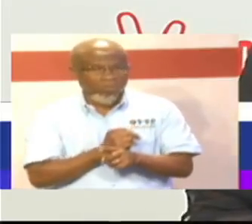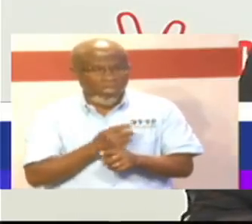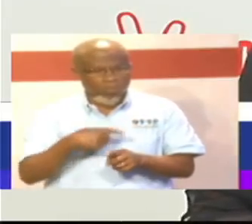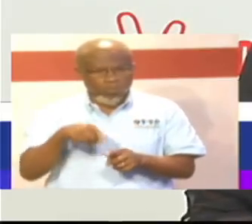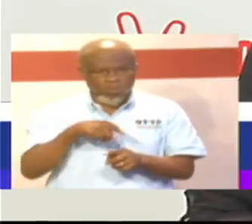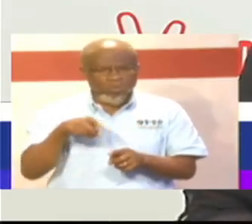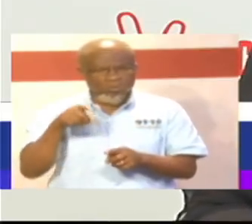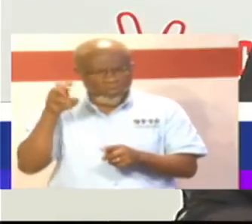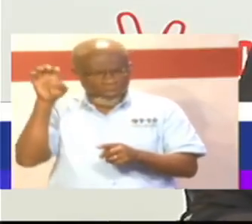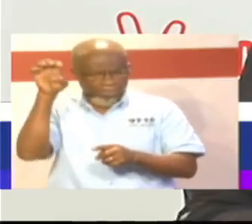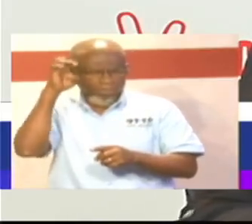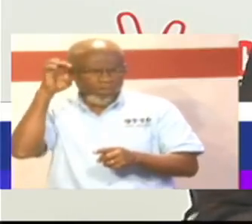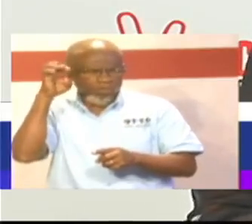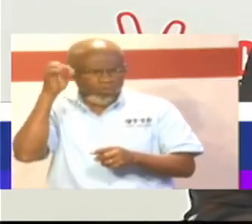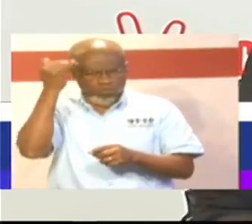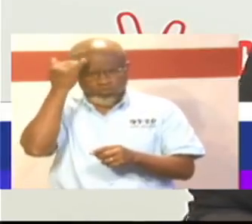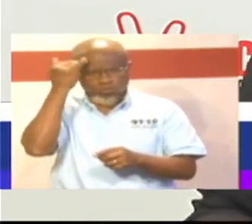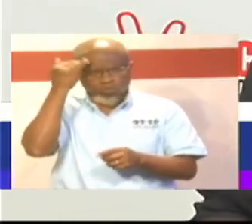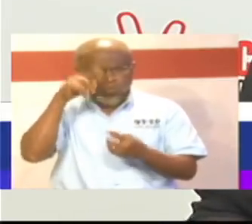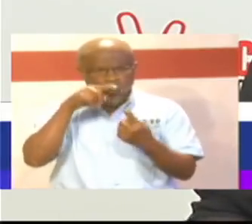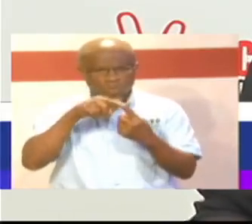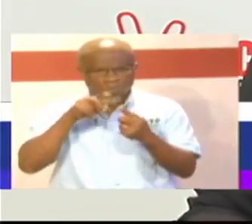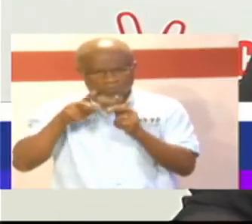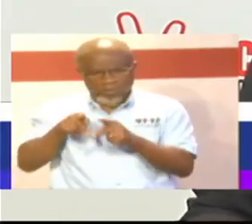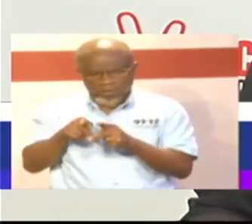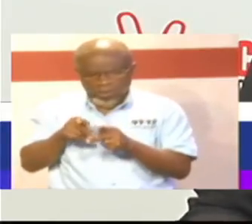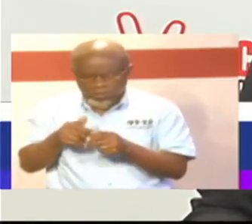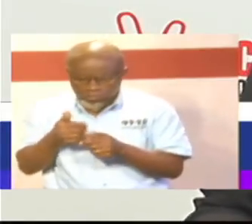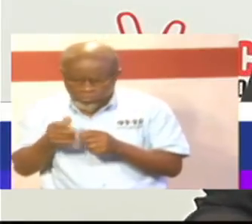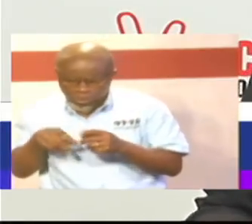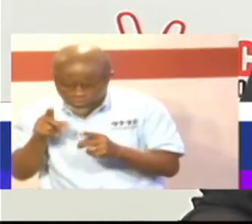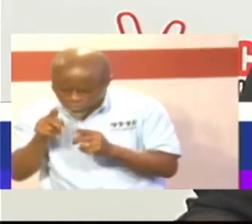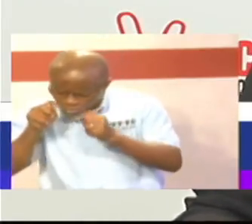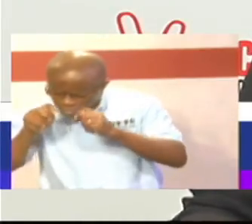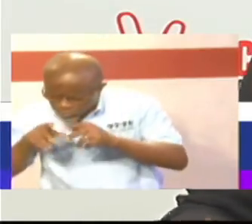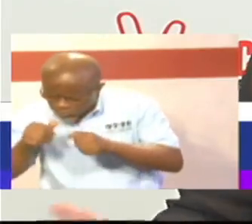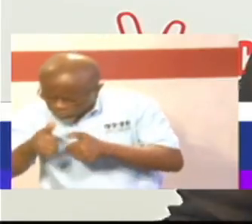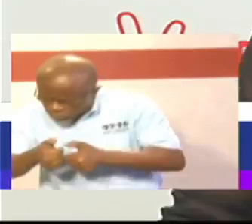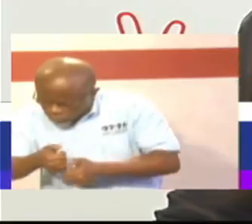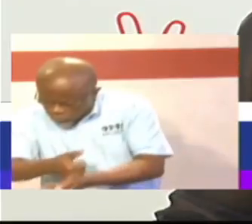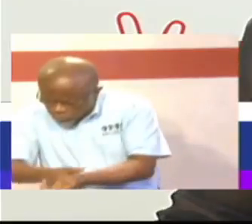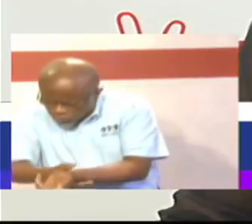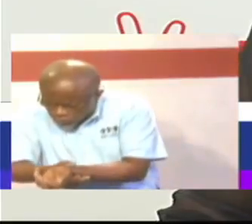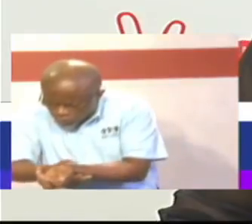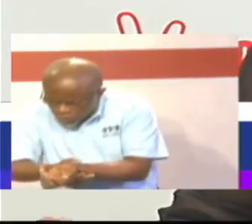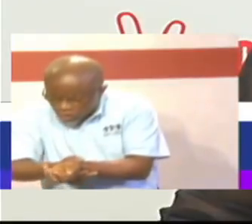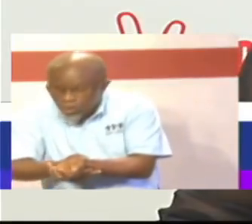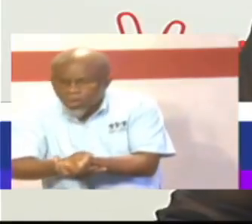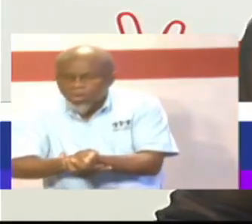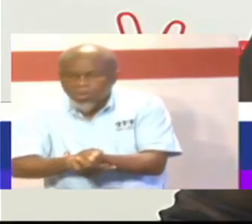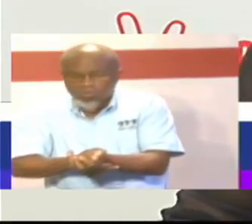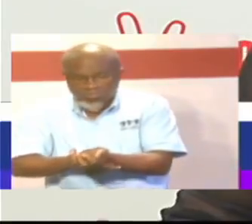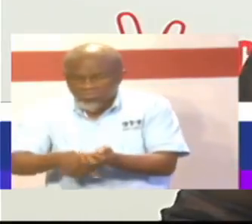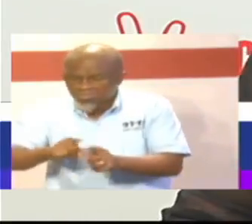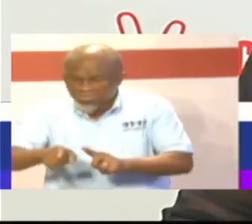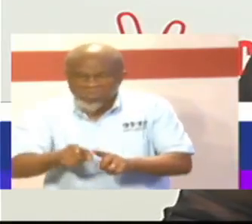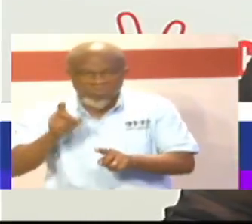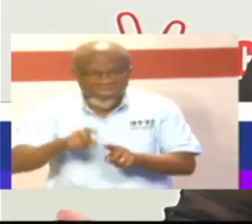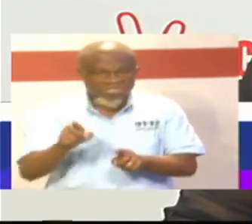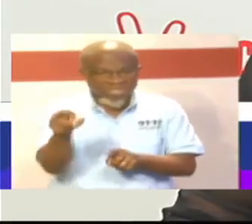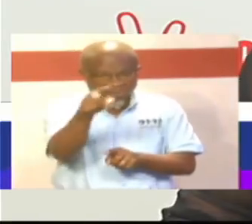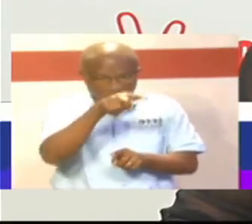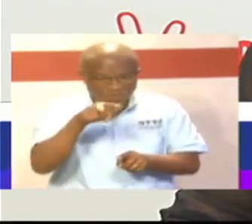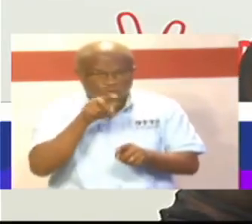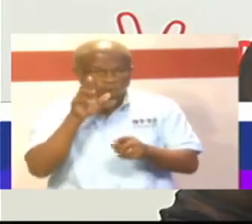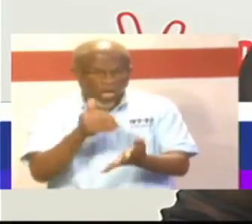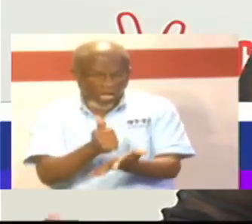or when they can continue to be managed at home. So we need your cooperation in terms of the population. Please,